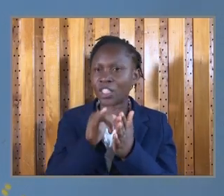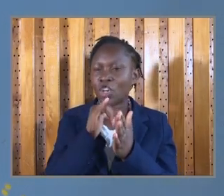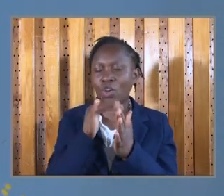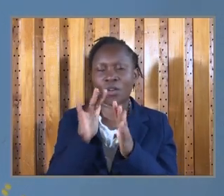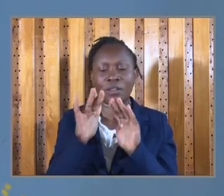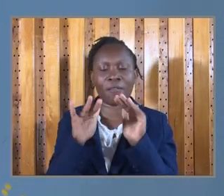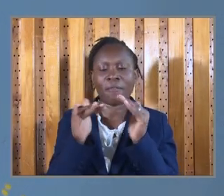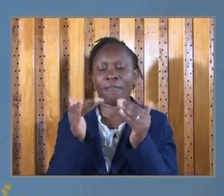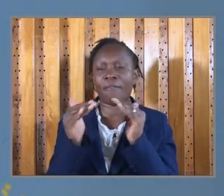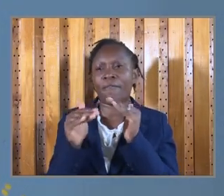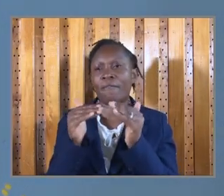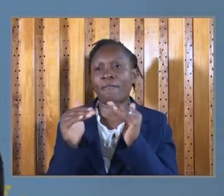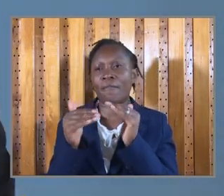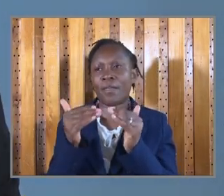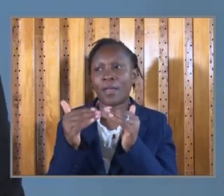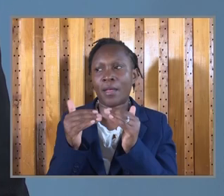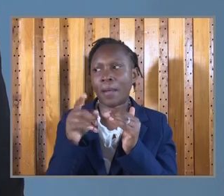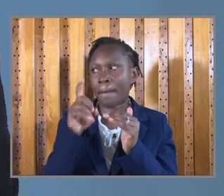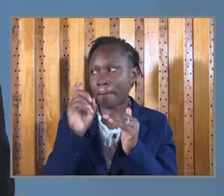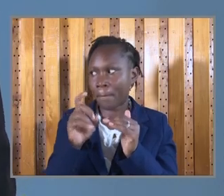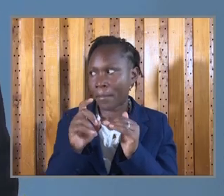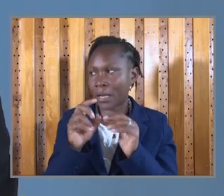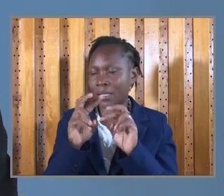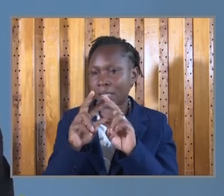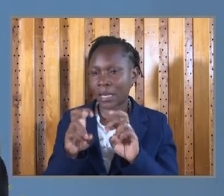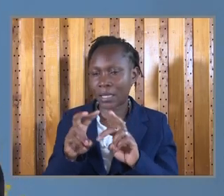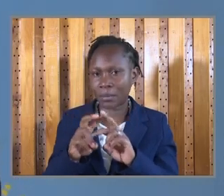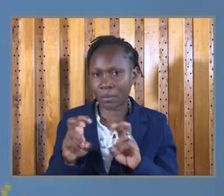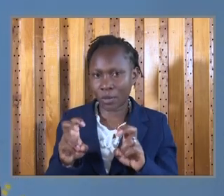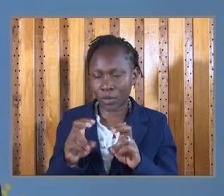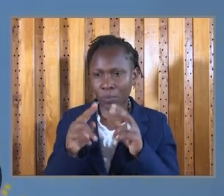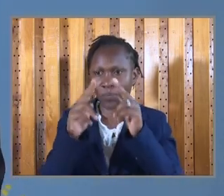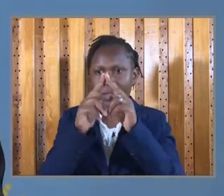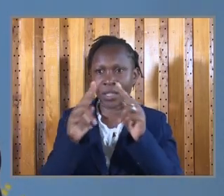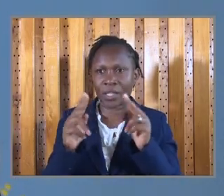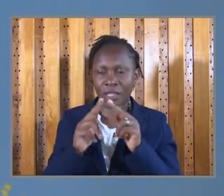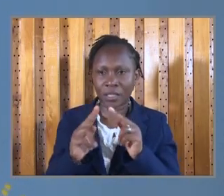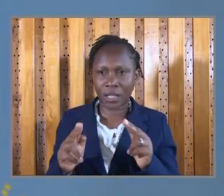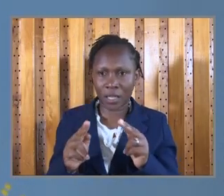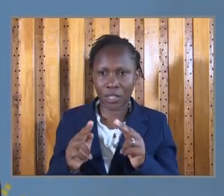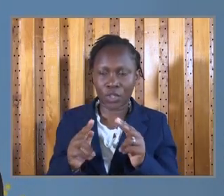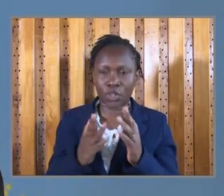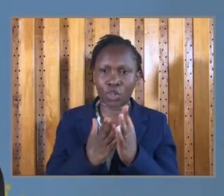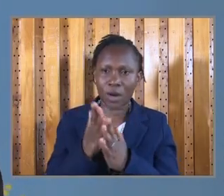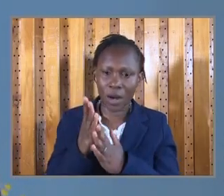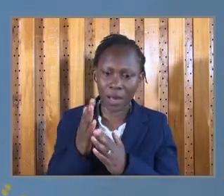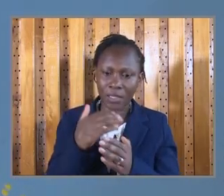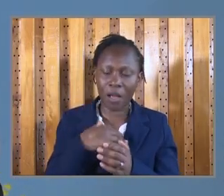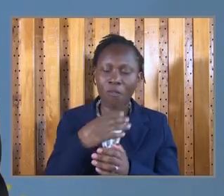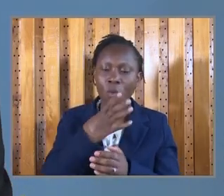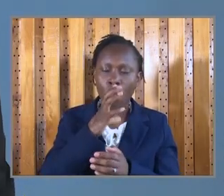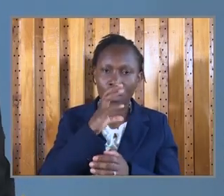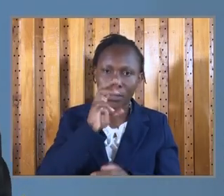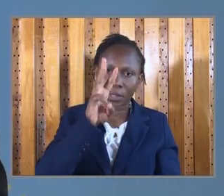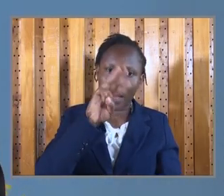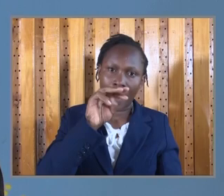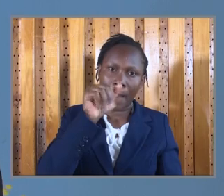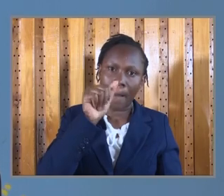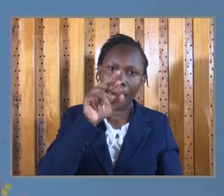So what I would want to explore is an international kerosene tax, a maritime levy, a fossil fuel